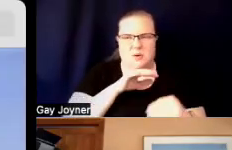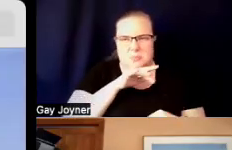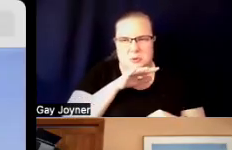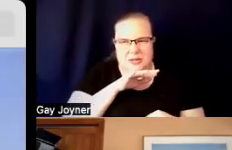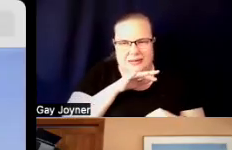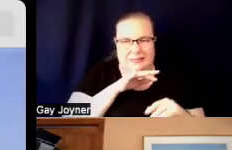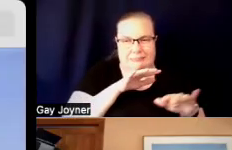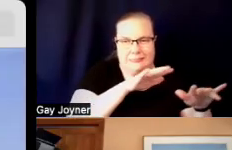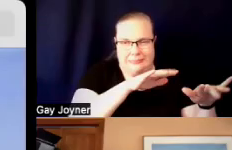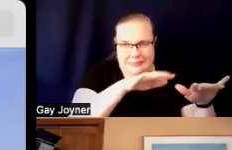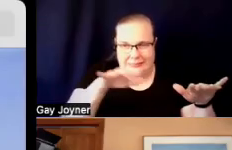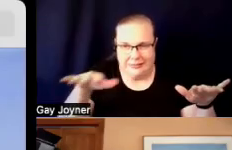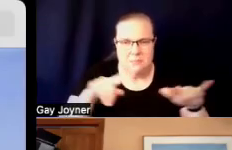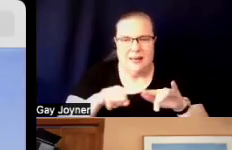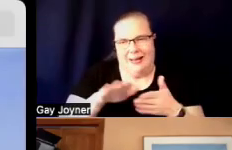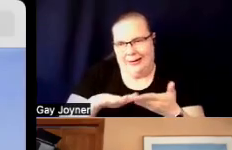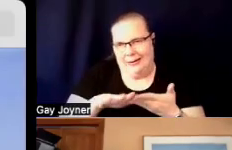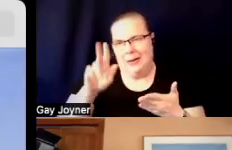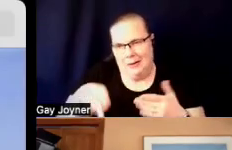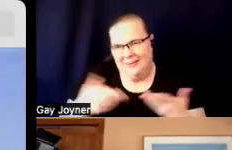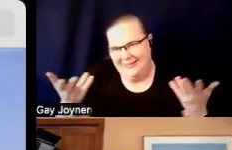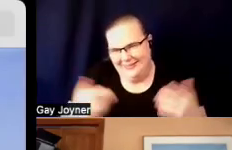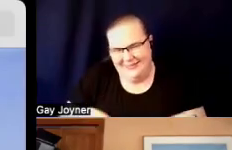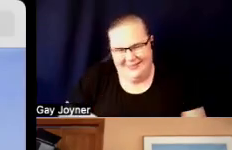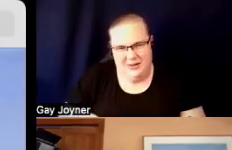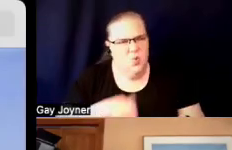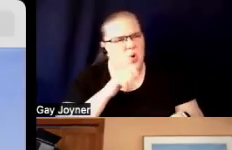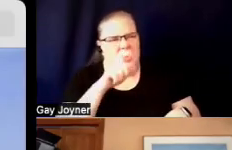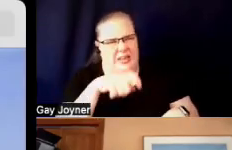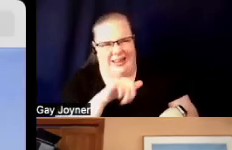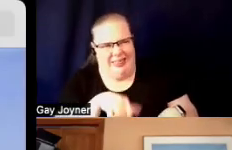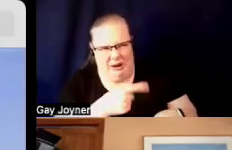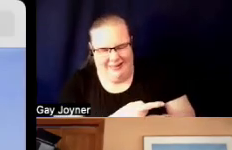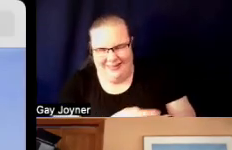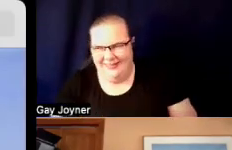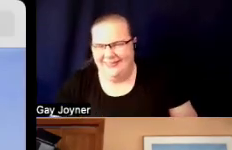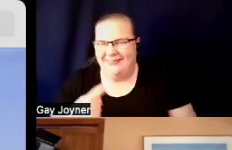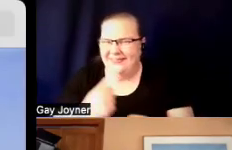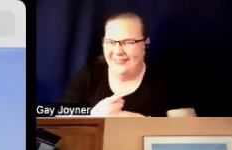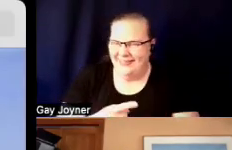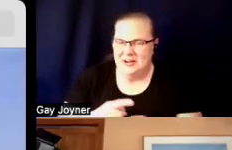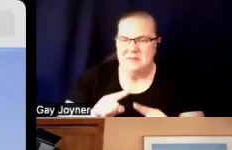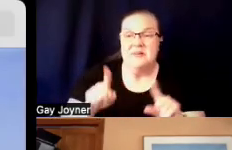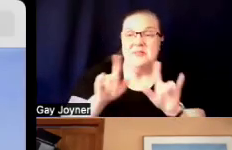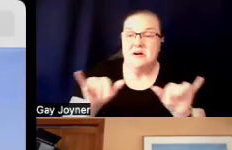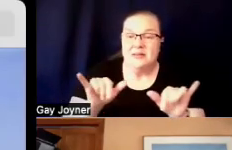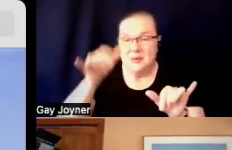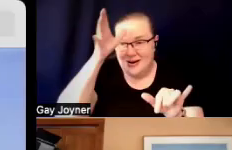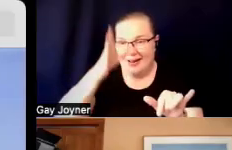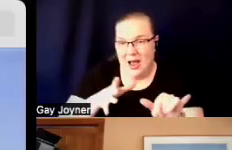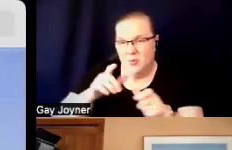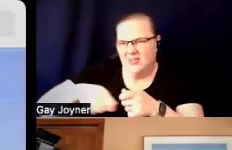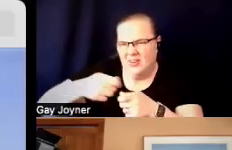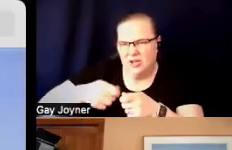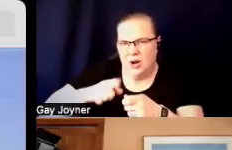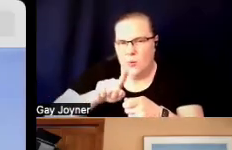debris I cleaned it up. Well, we didn't need that. There's also a guy who was fishing off to one end,